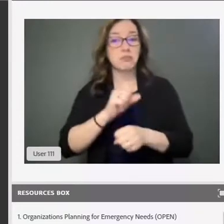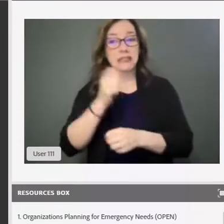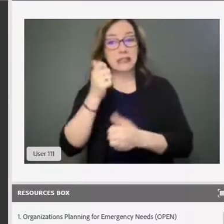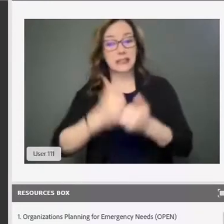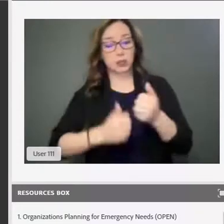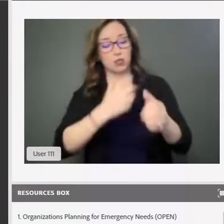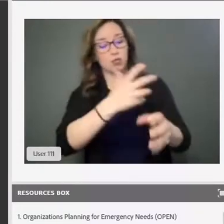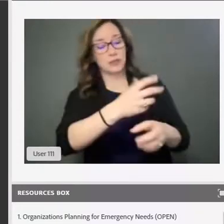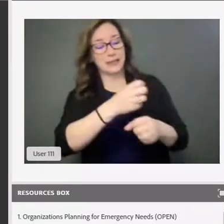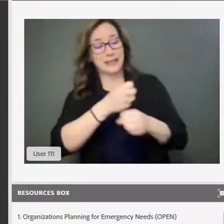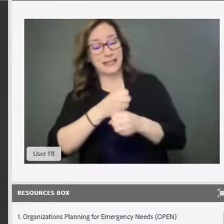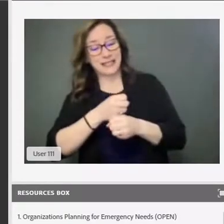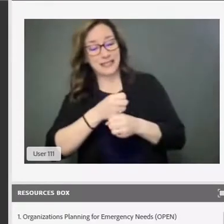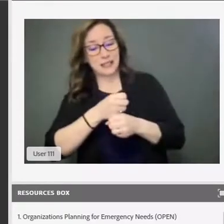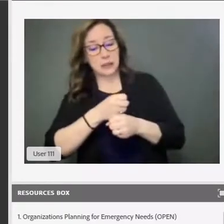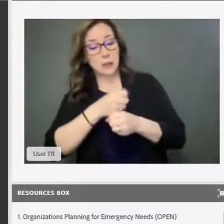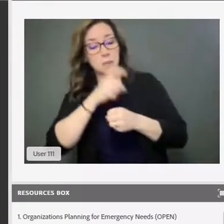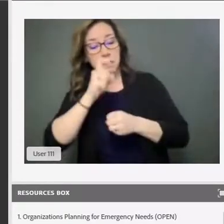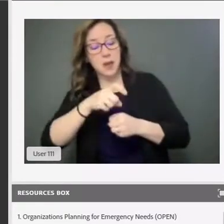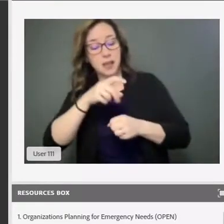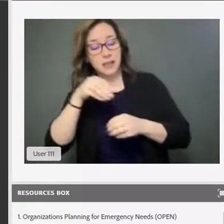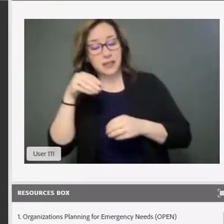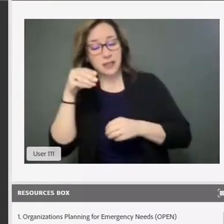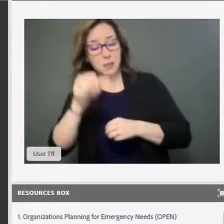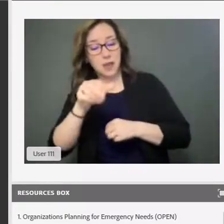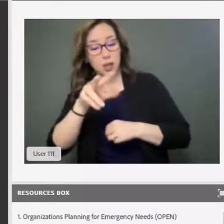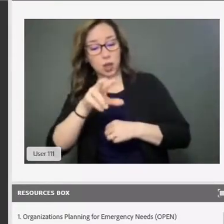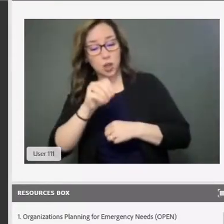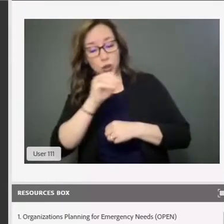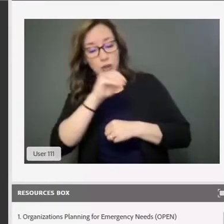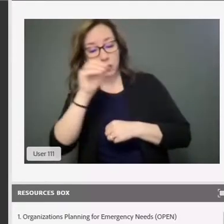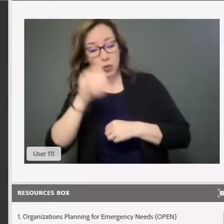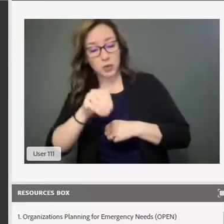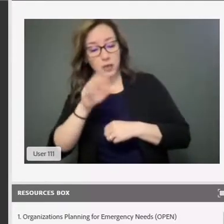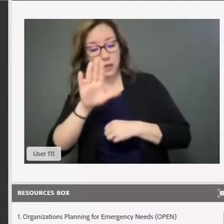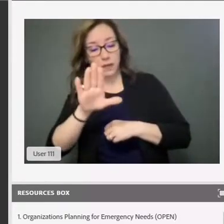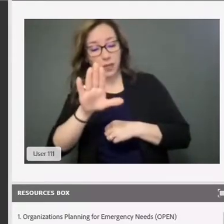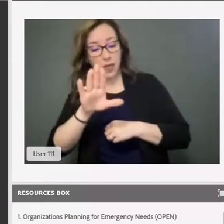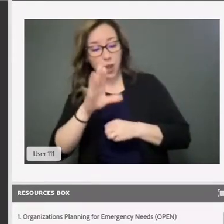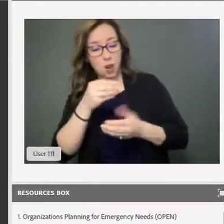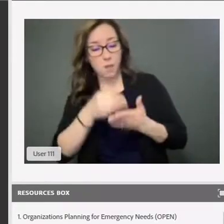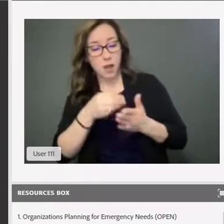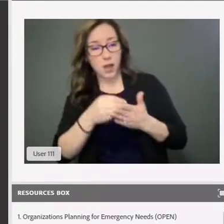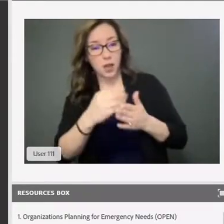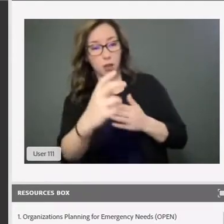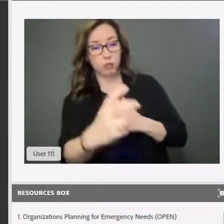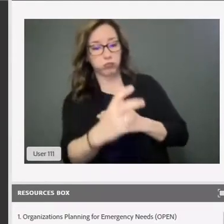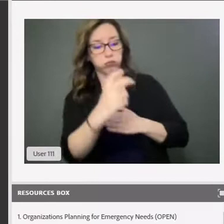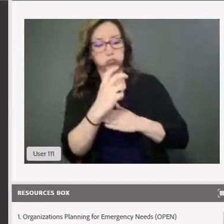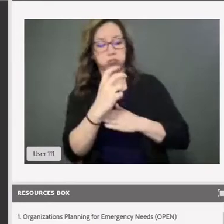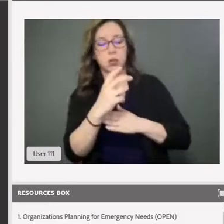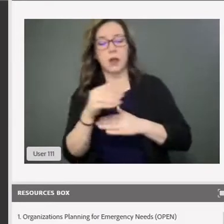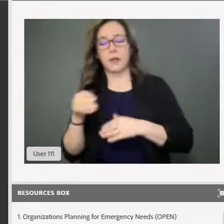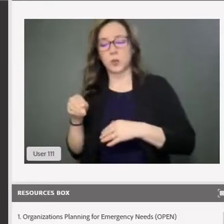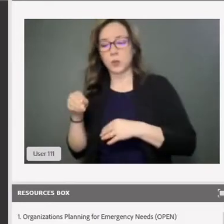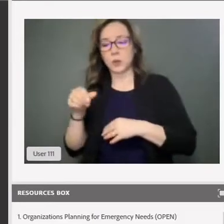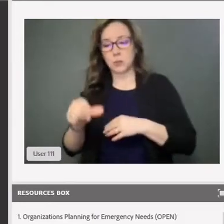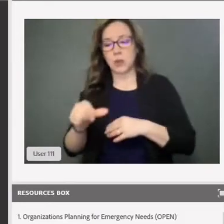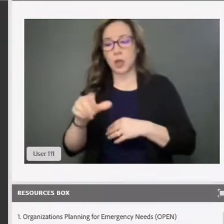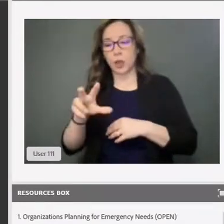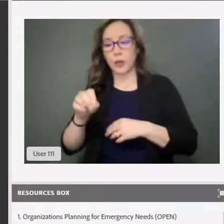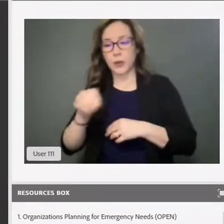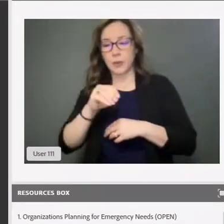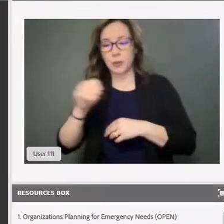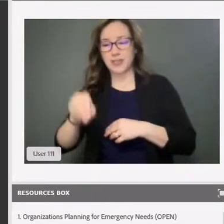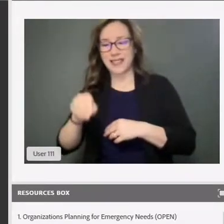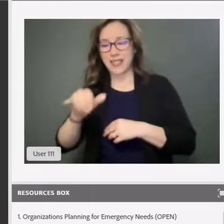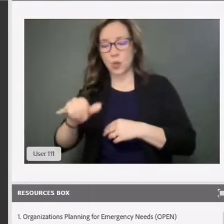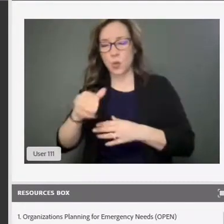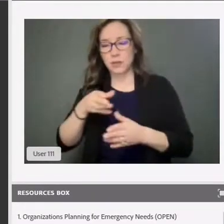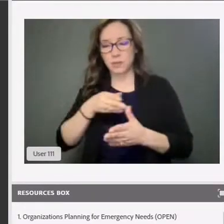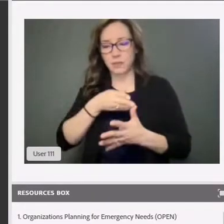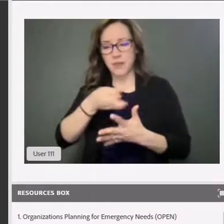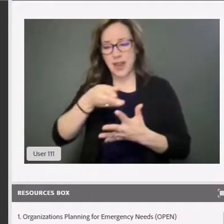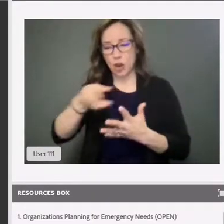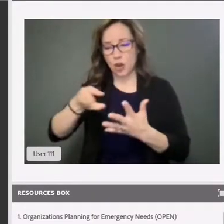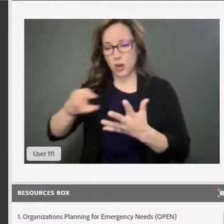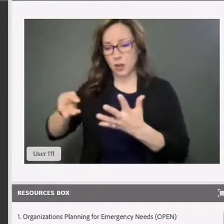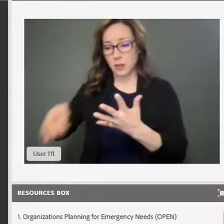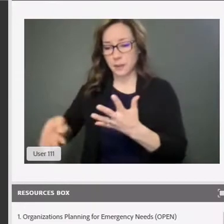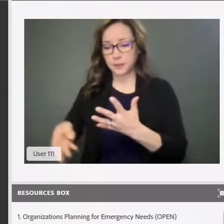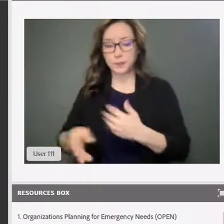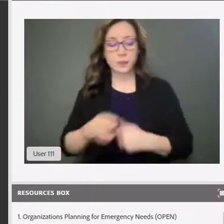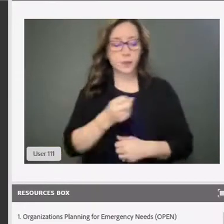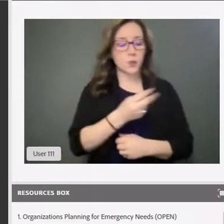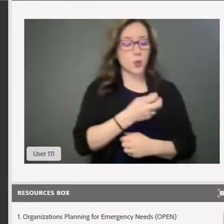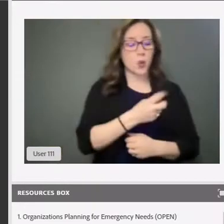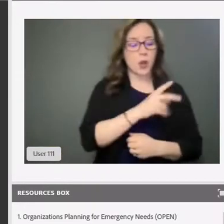to spend at least 30% of their allocations on these six areas. Only 12% is dictated in